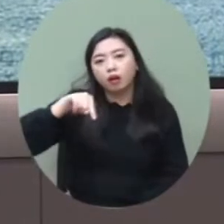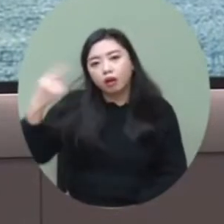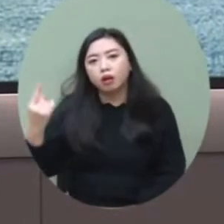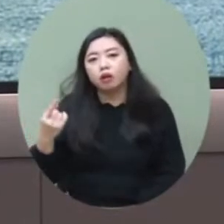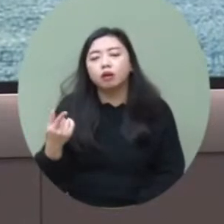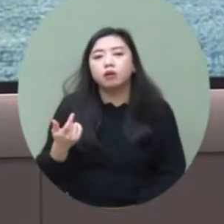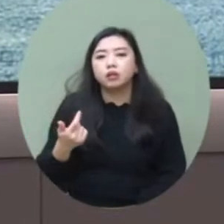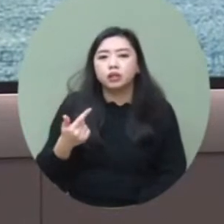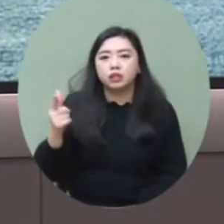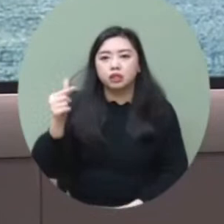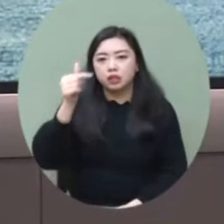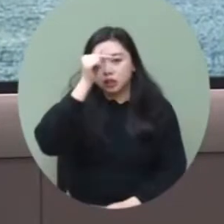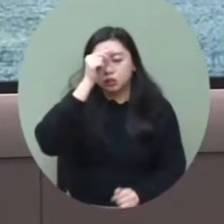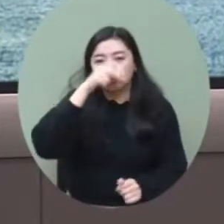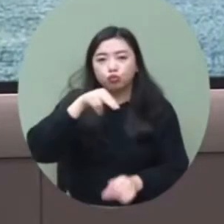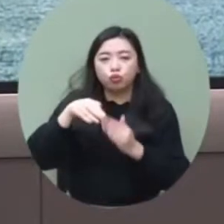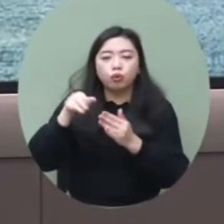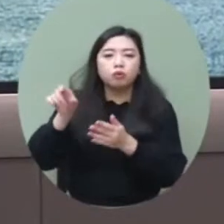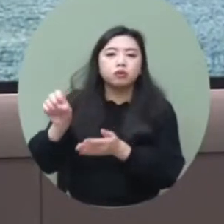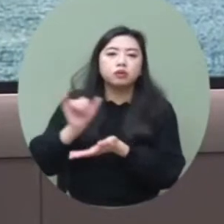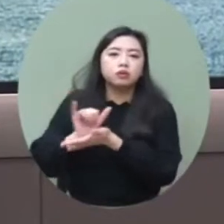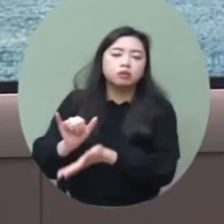non-COVID patients.